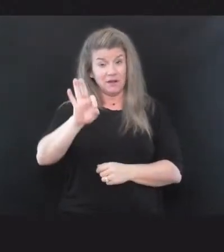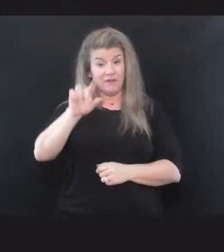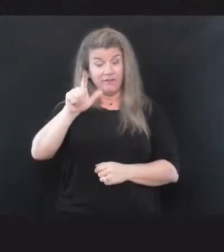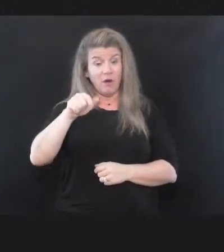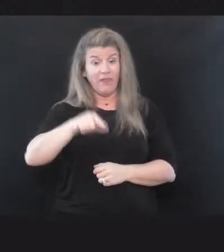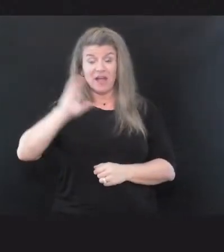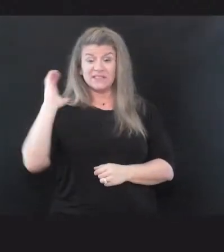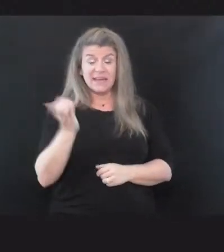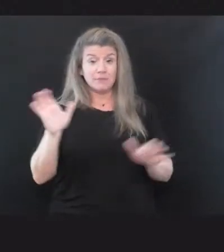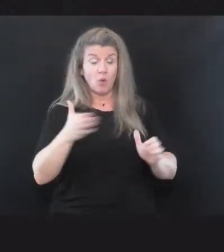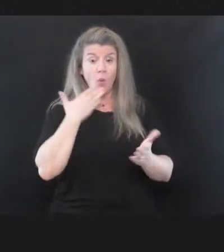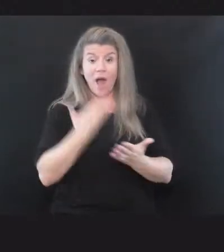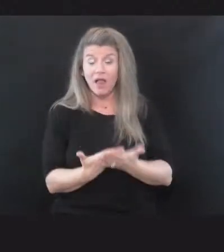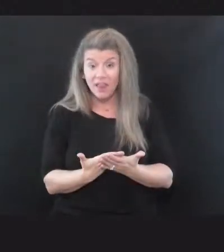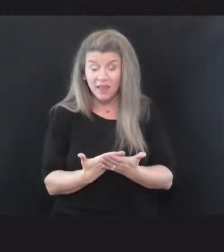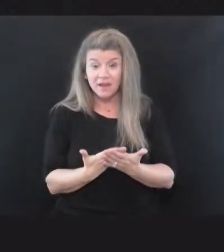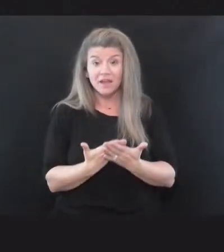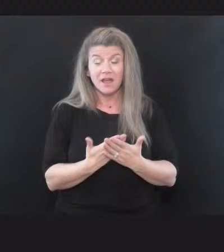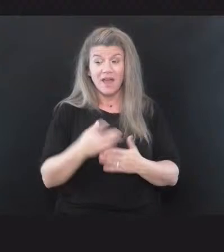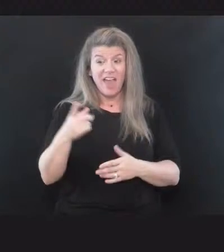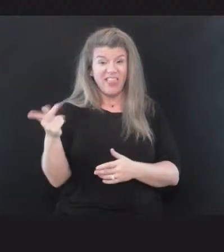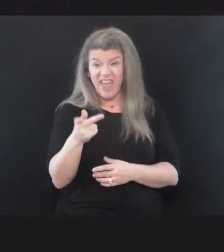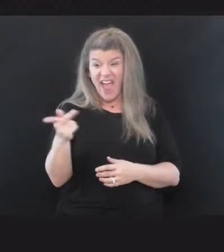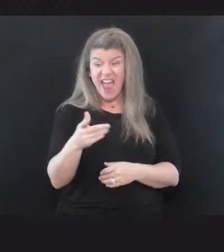very well with very, very